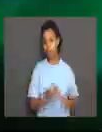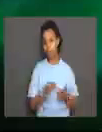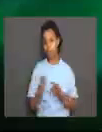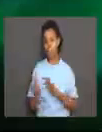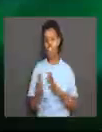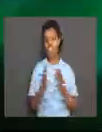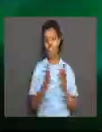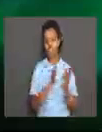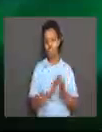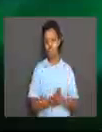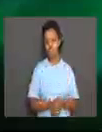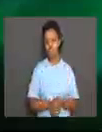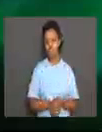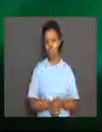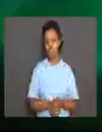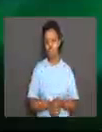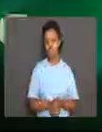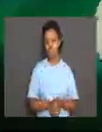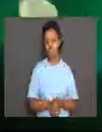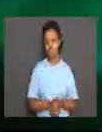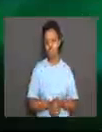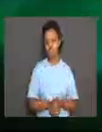Students, let's get ready.